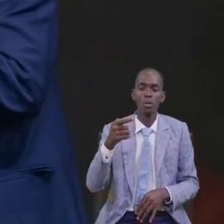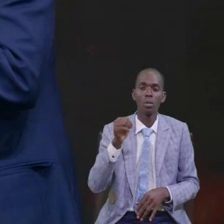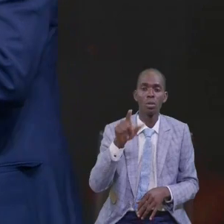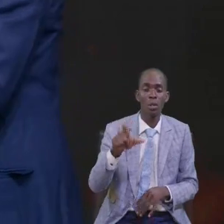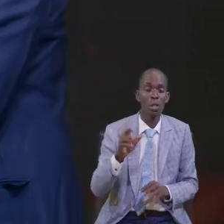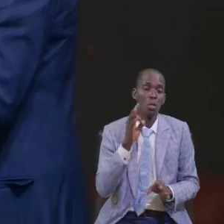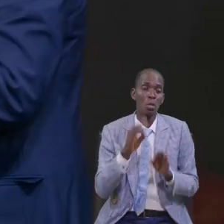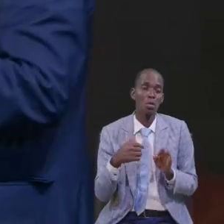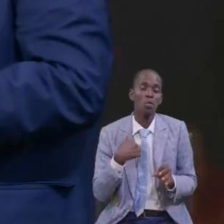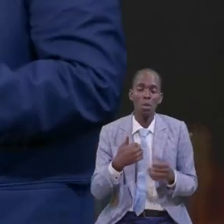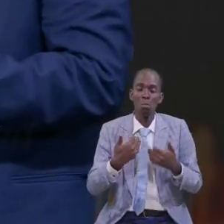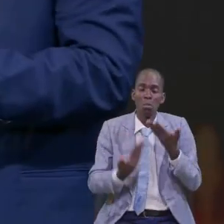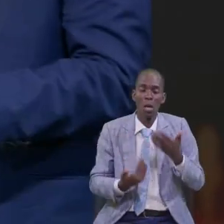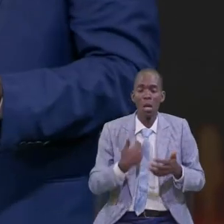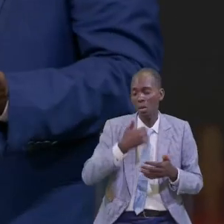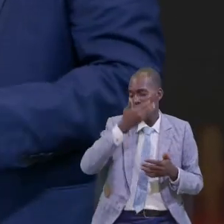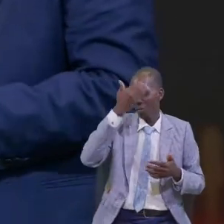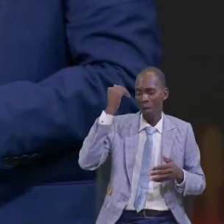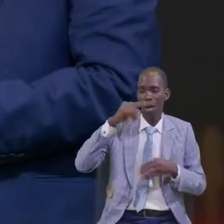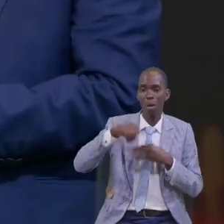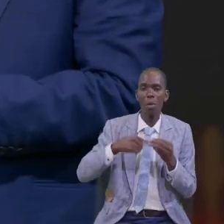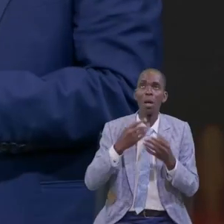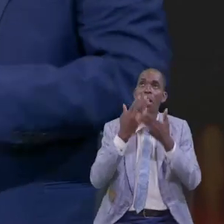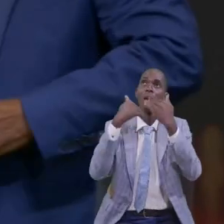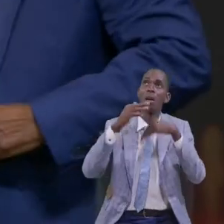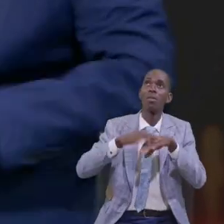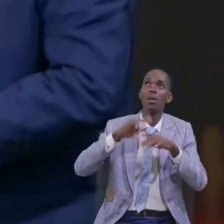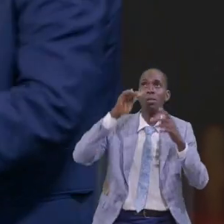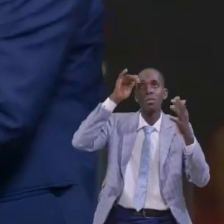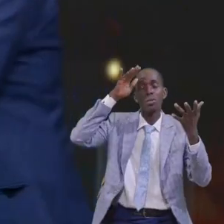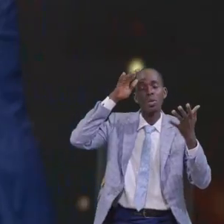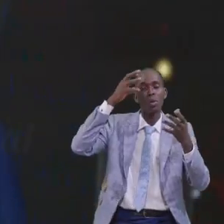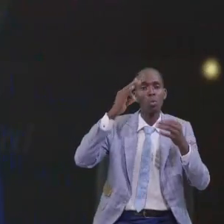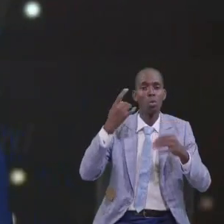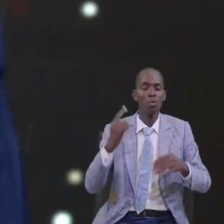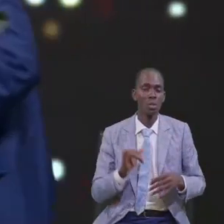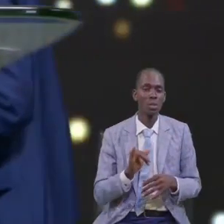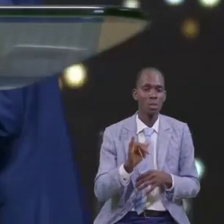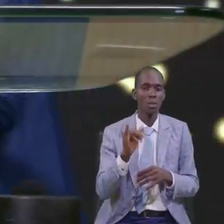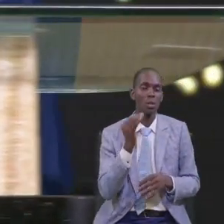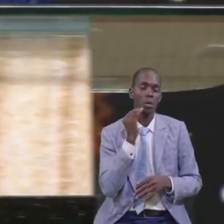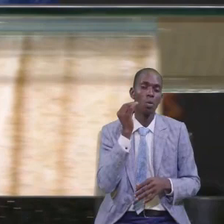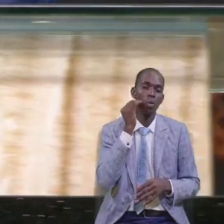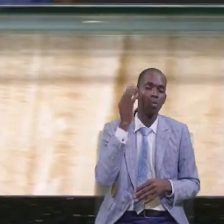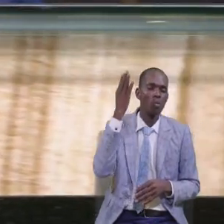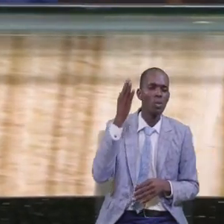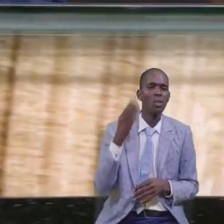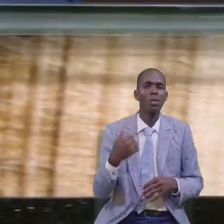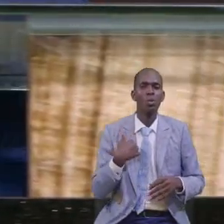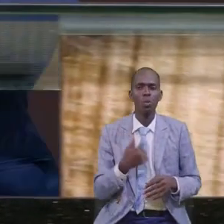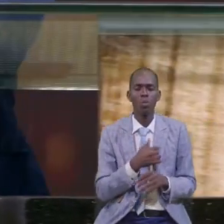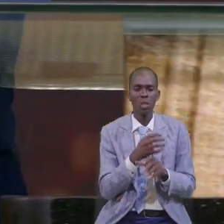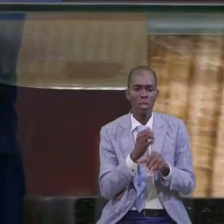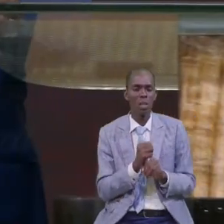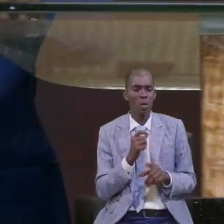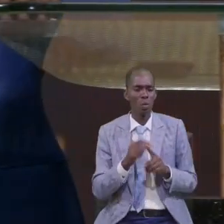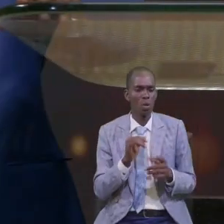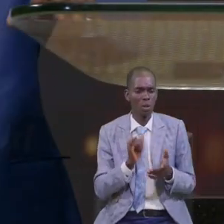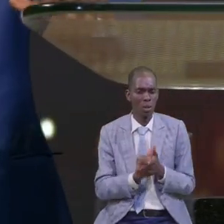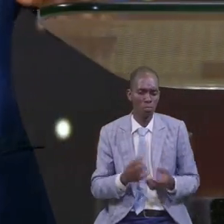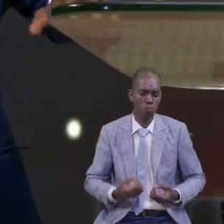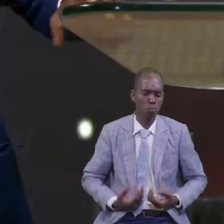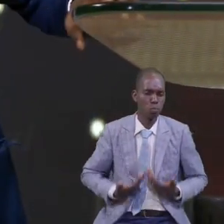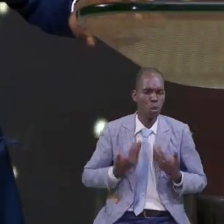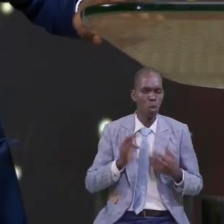our eternal hope, there is the message on the coming of the Lord that jerks us up. Every time we come,